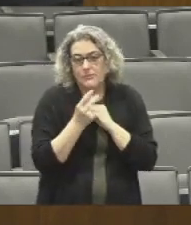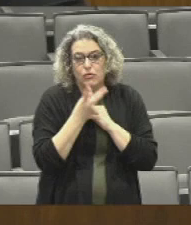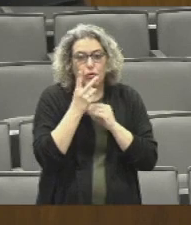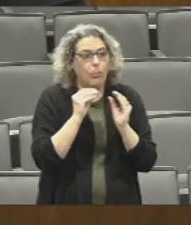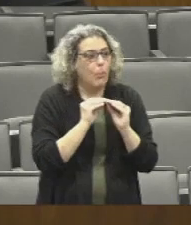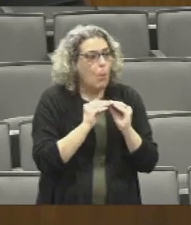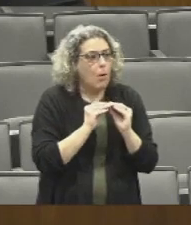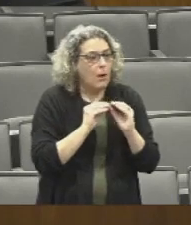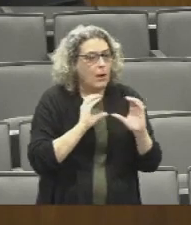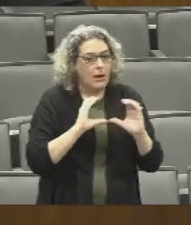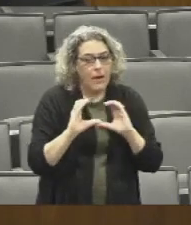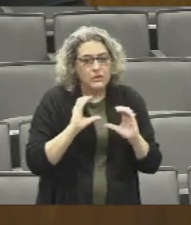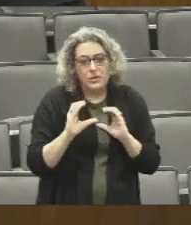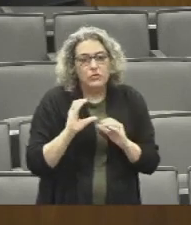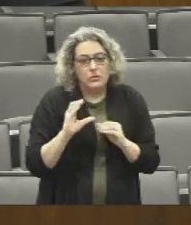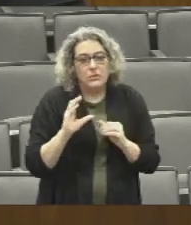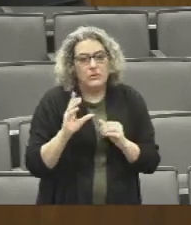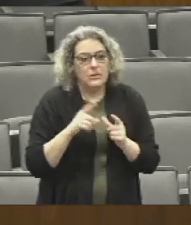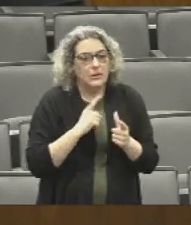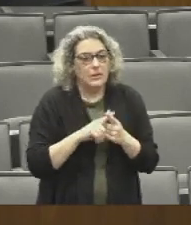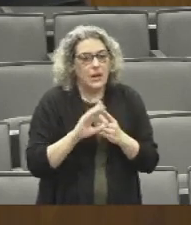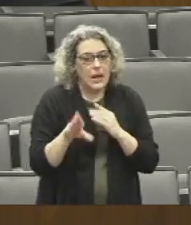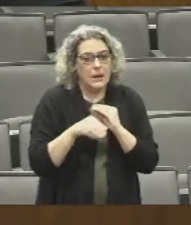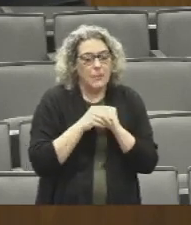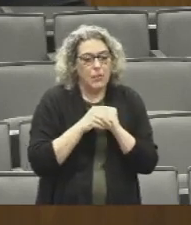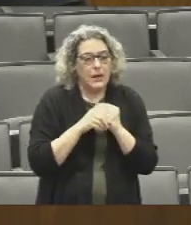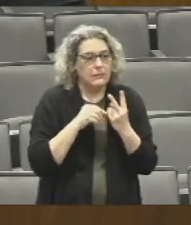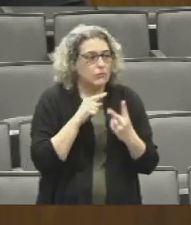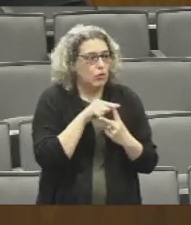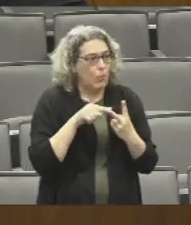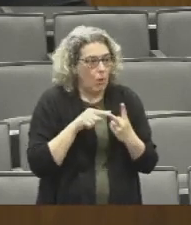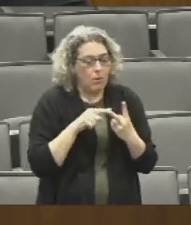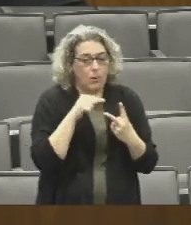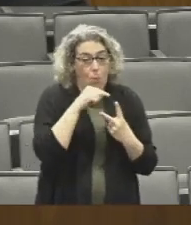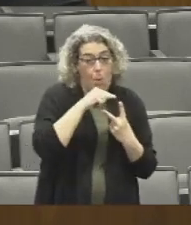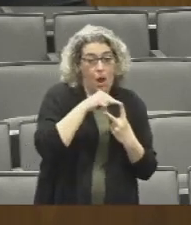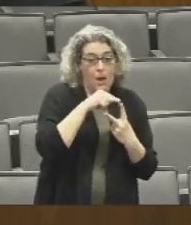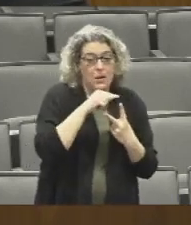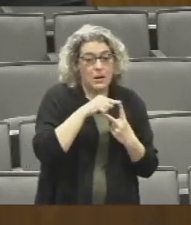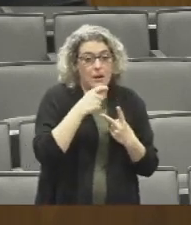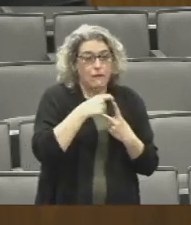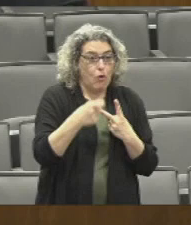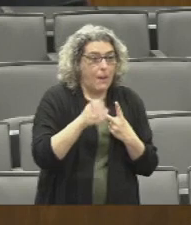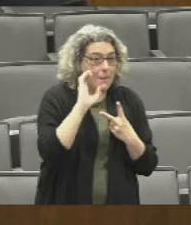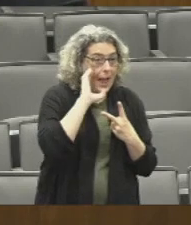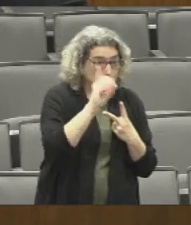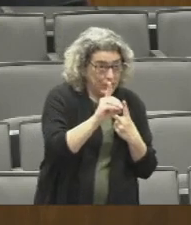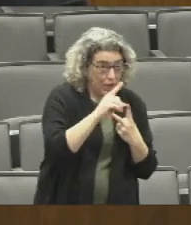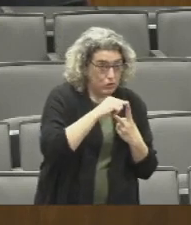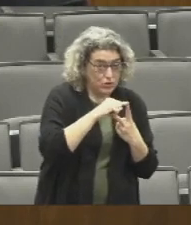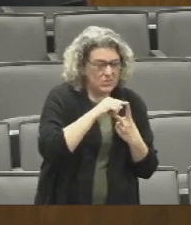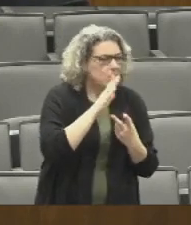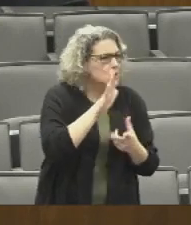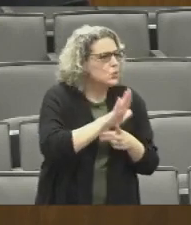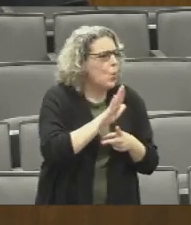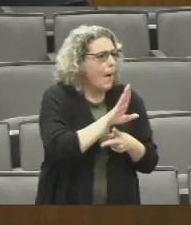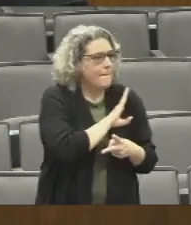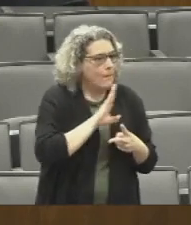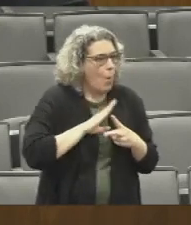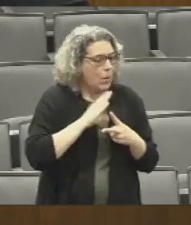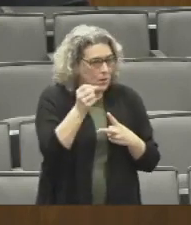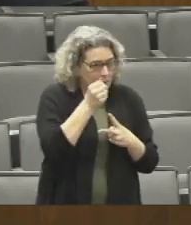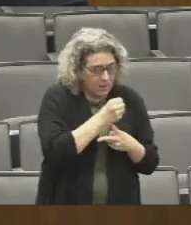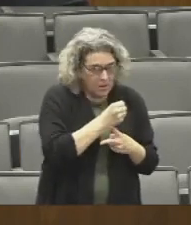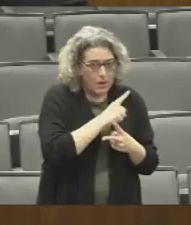work to bring, I guess, some names to the board. One probably from education, from a school board, and the